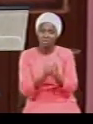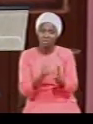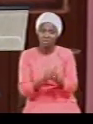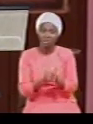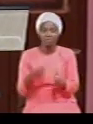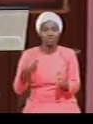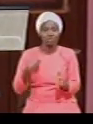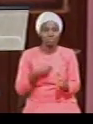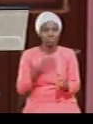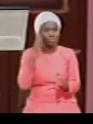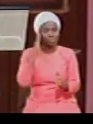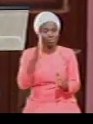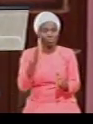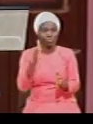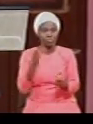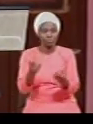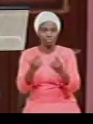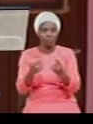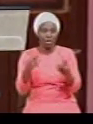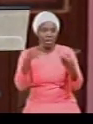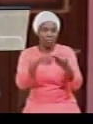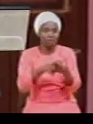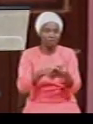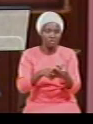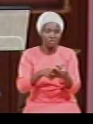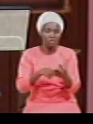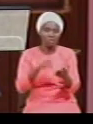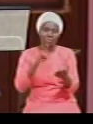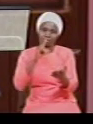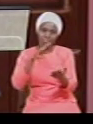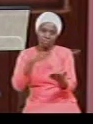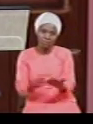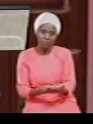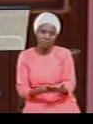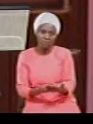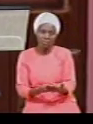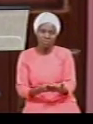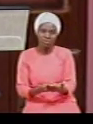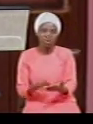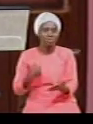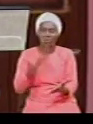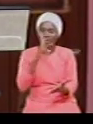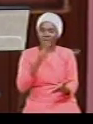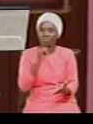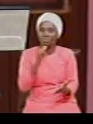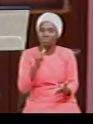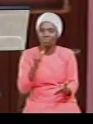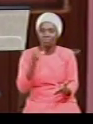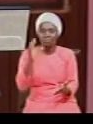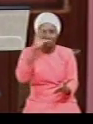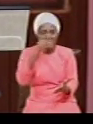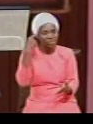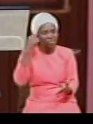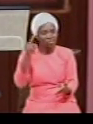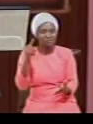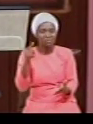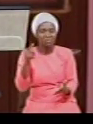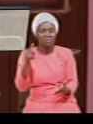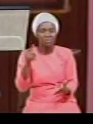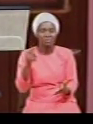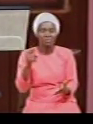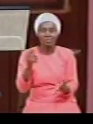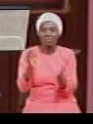we should appear approved. We're not looking for commendation, recommendation, but